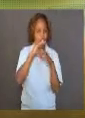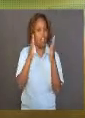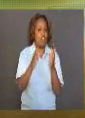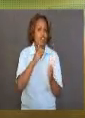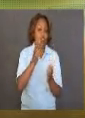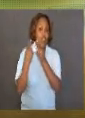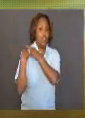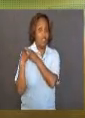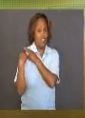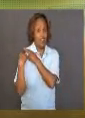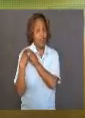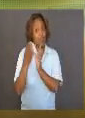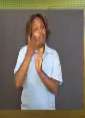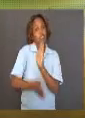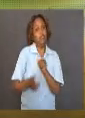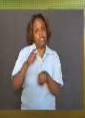of fulfilling